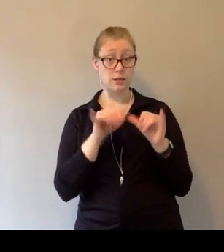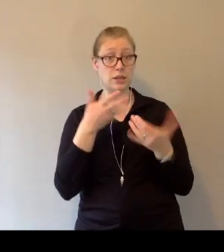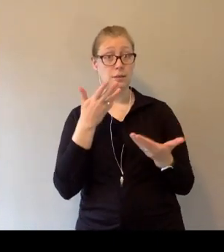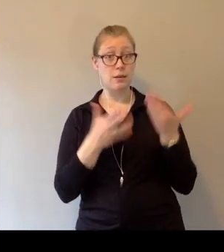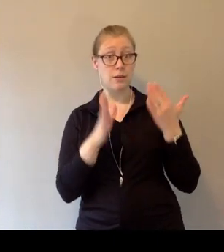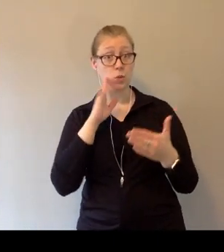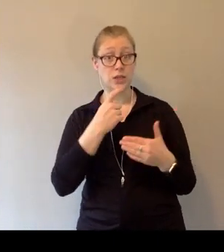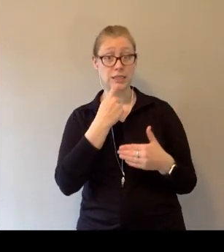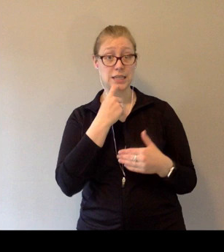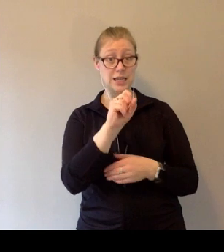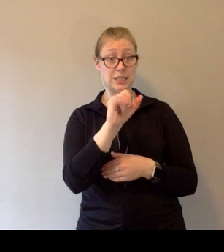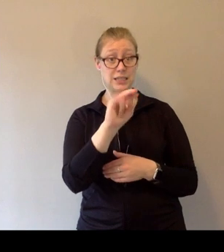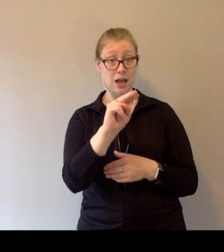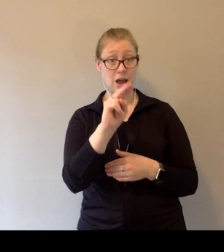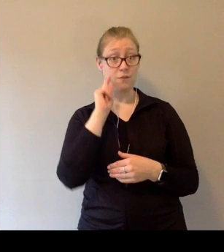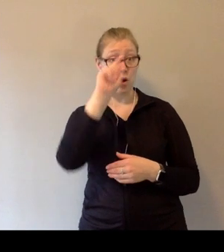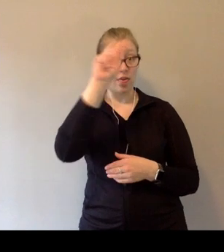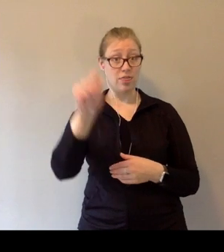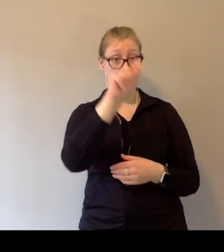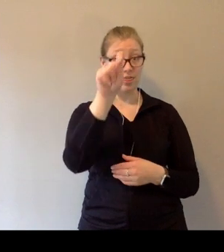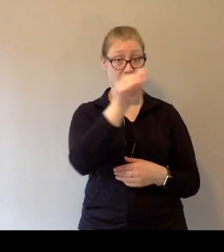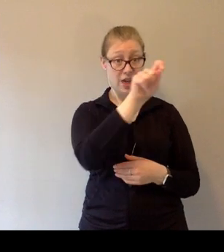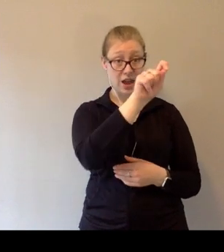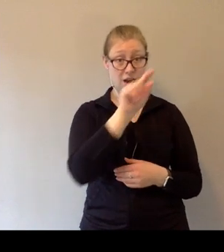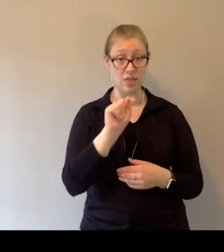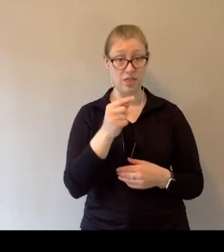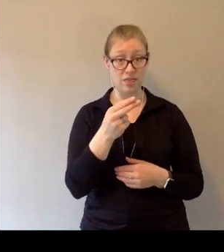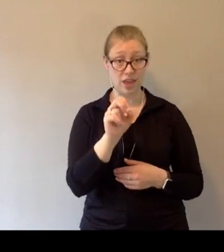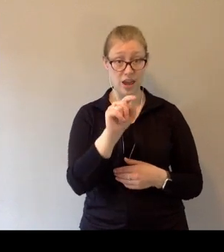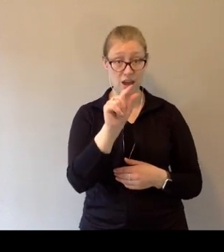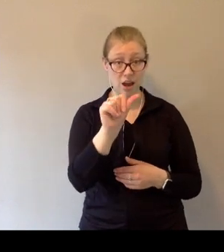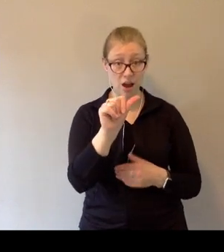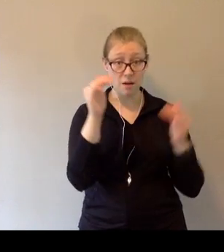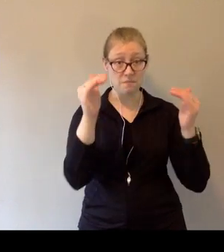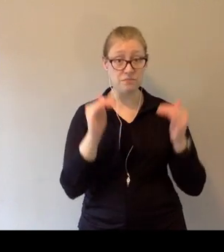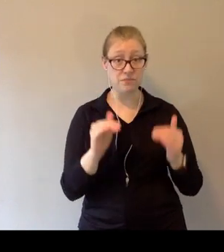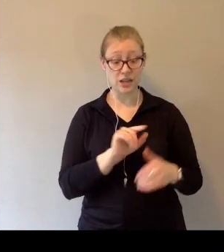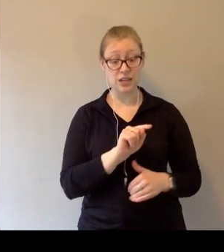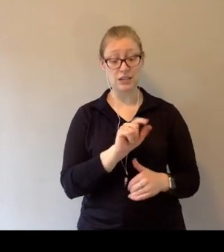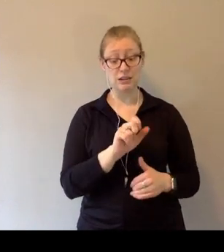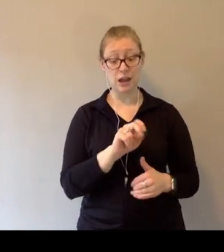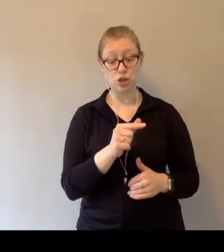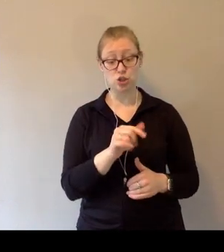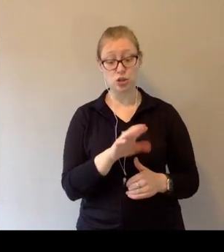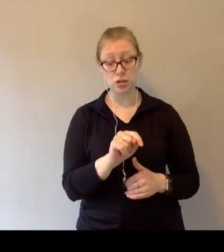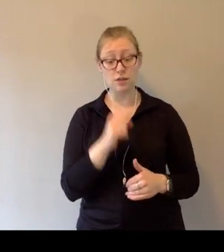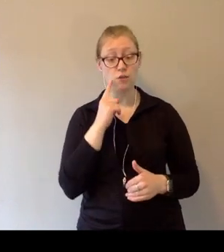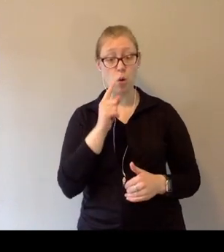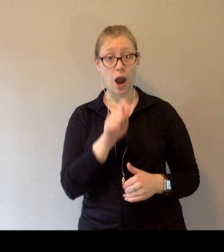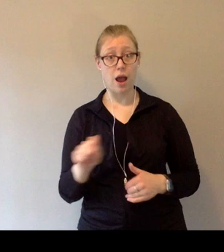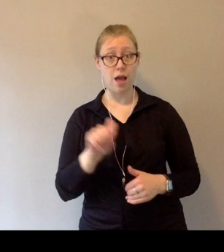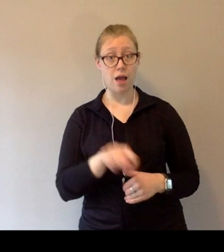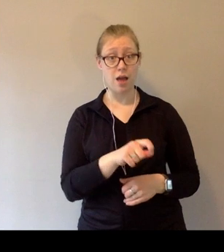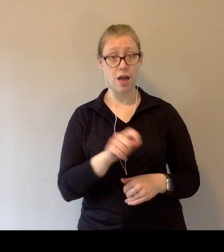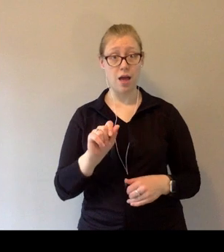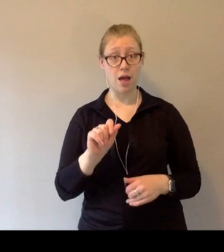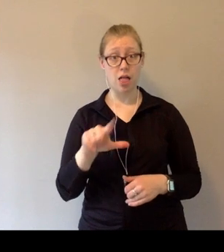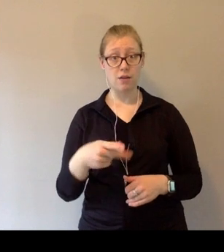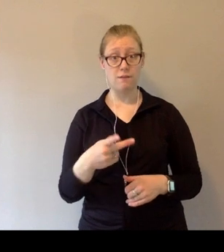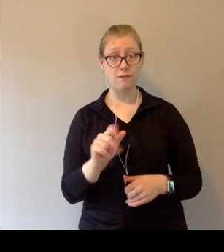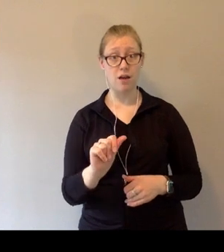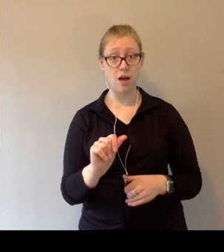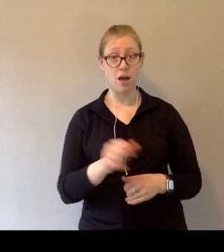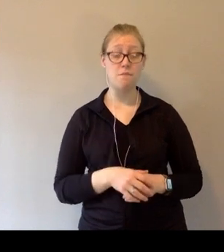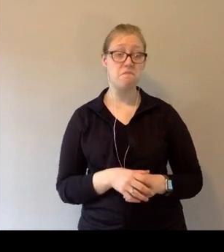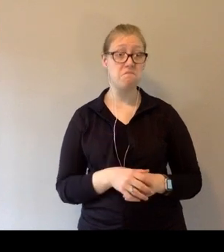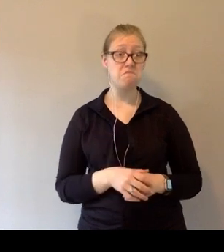theta. I could do the tangent of alpha. Okay, or maybe I want cosine of theta as